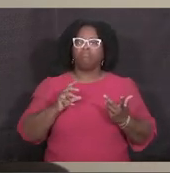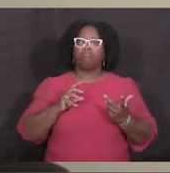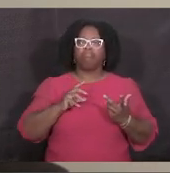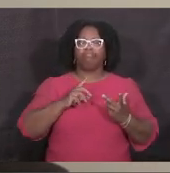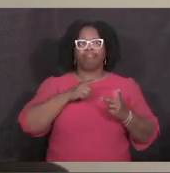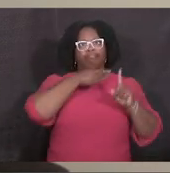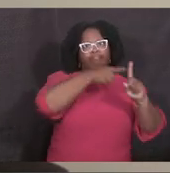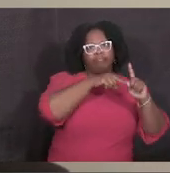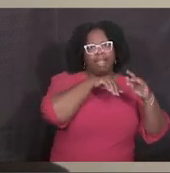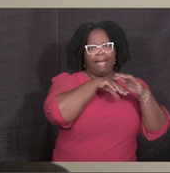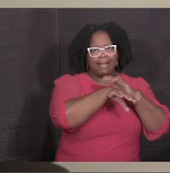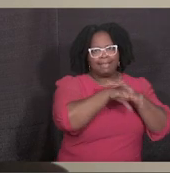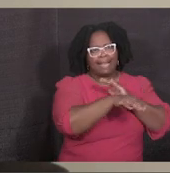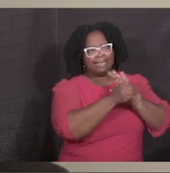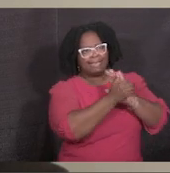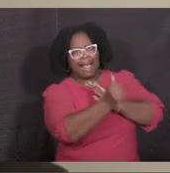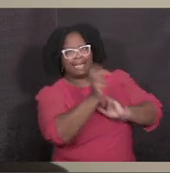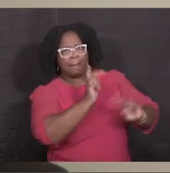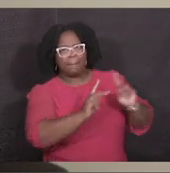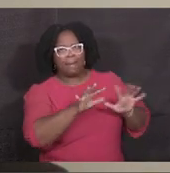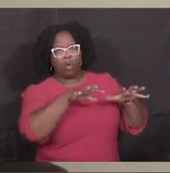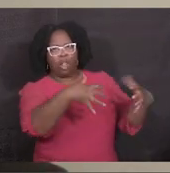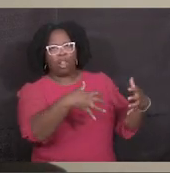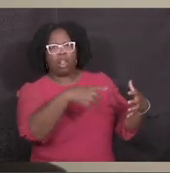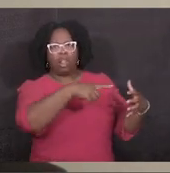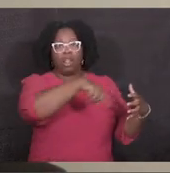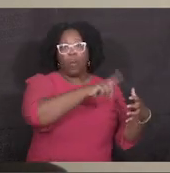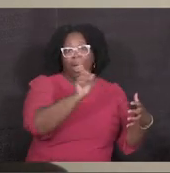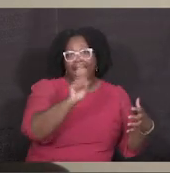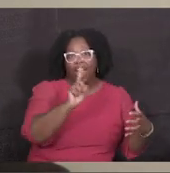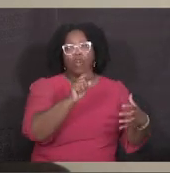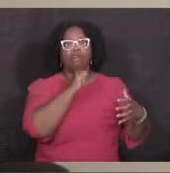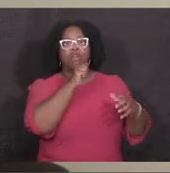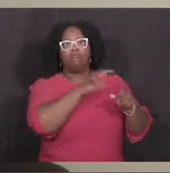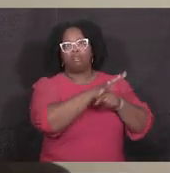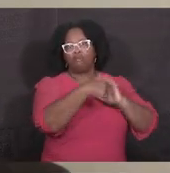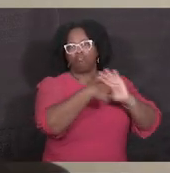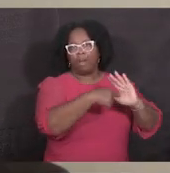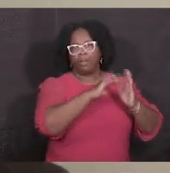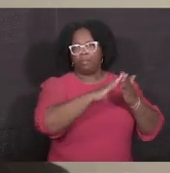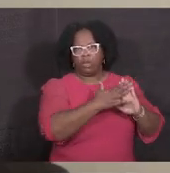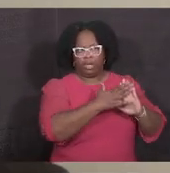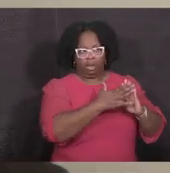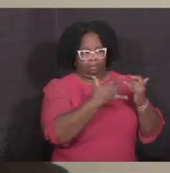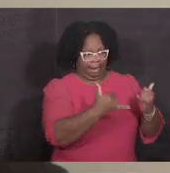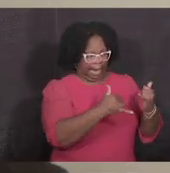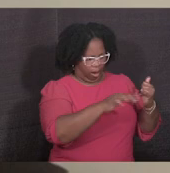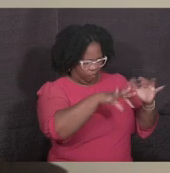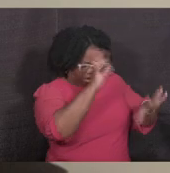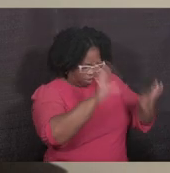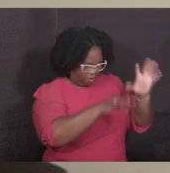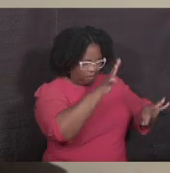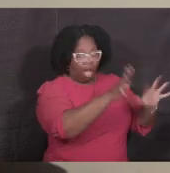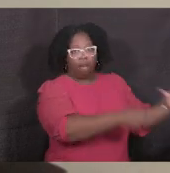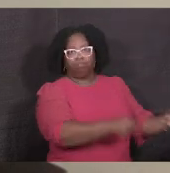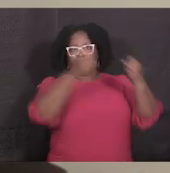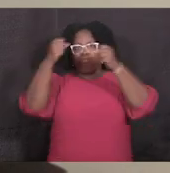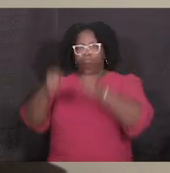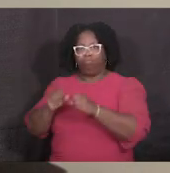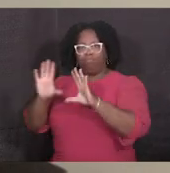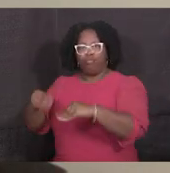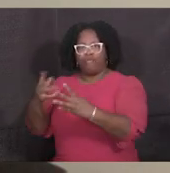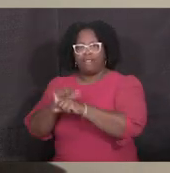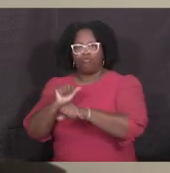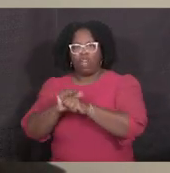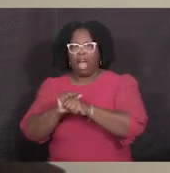accessing that talent pool that resides in those underrepresented communities to be able to place them in jobs, you really need to understand what